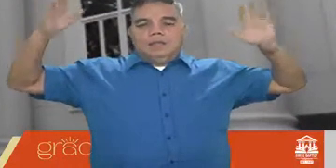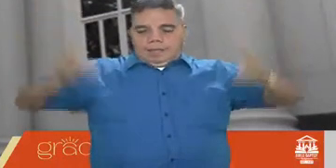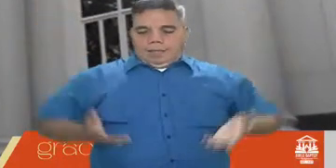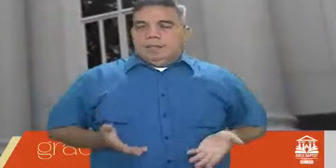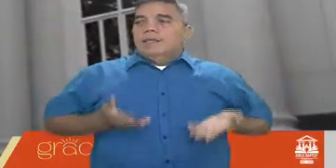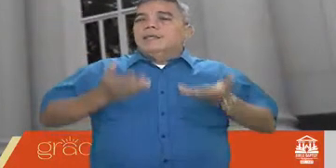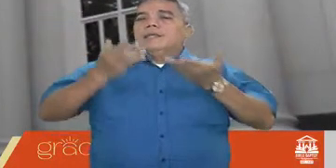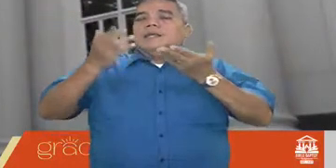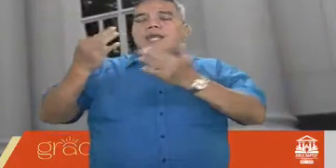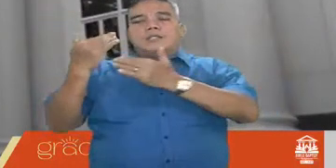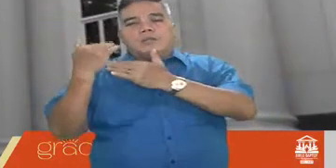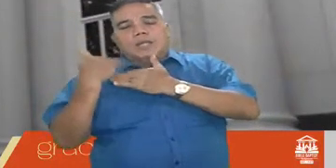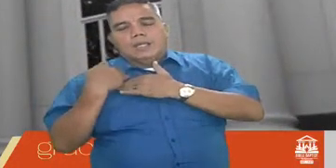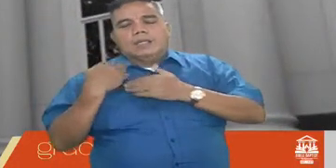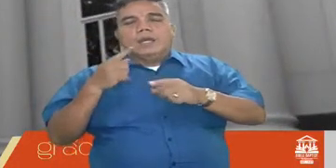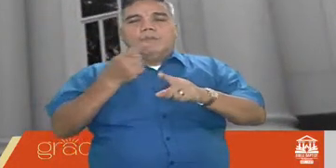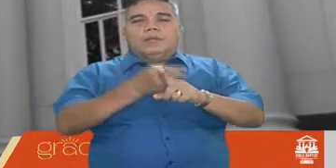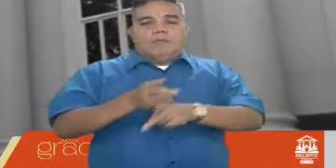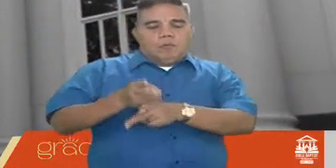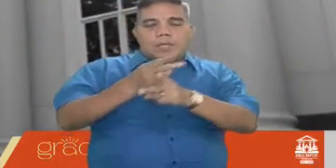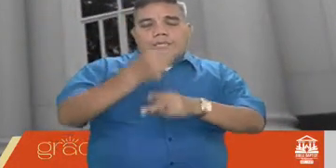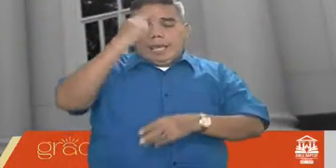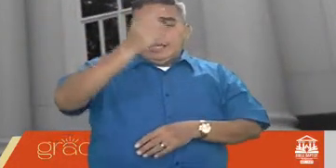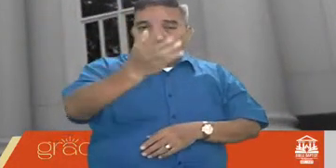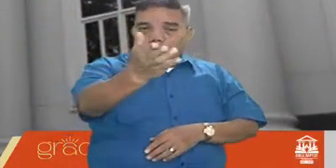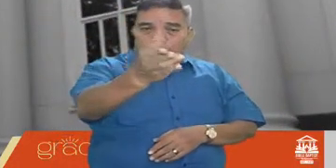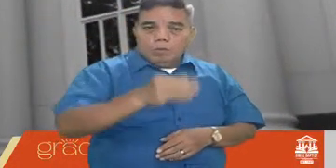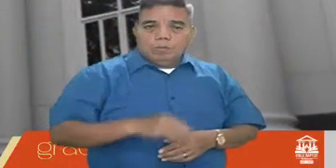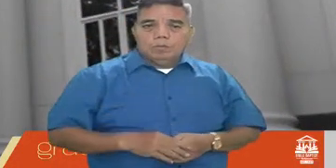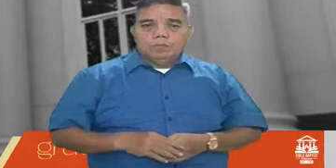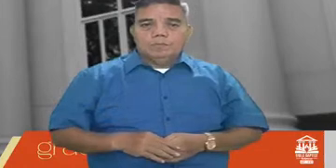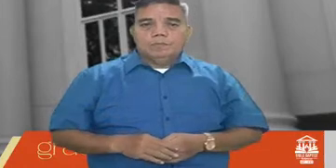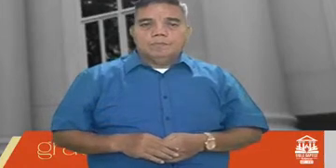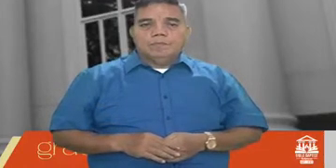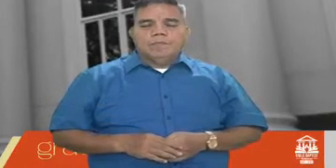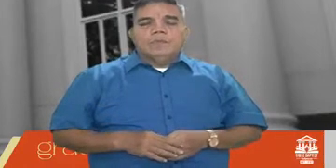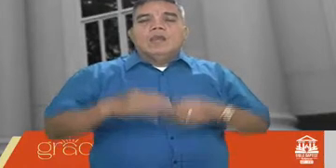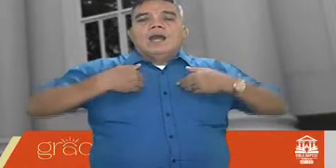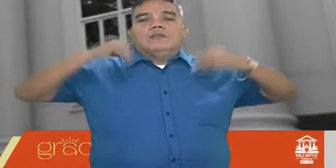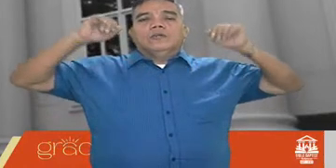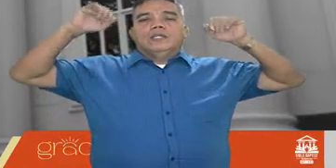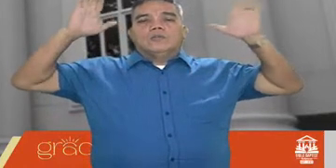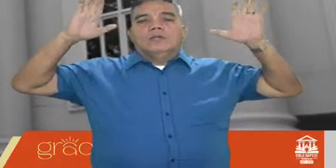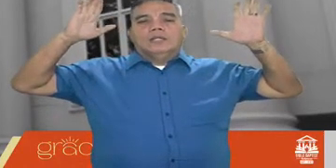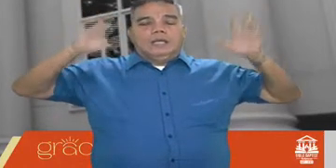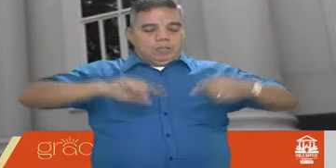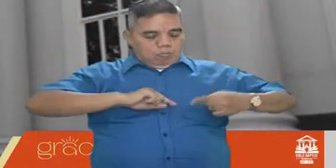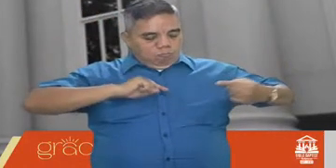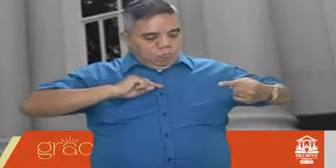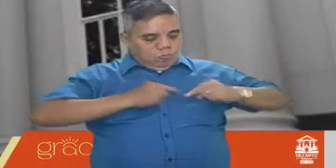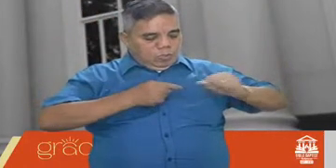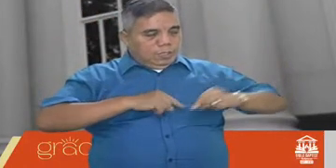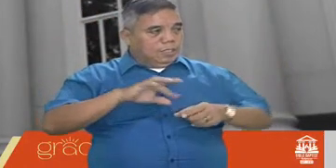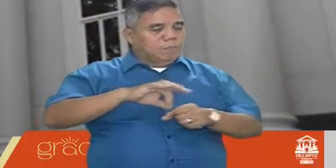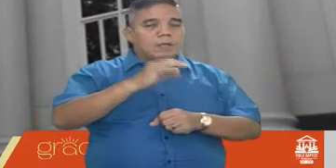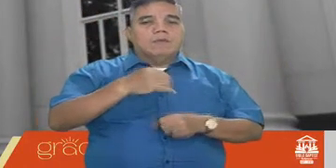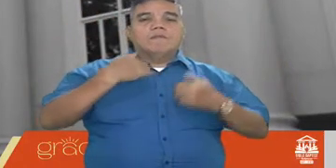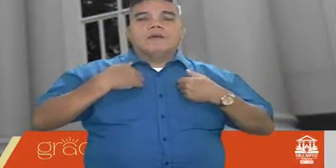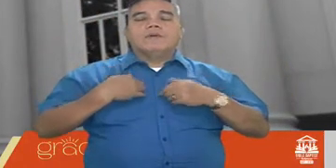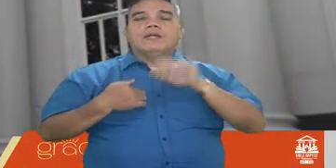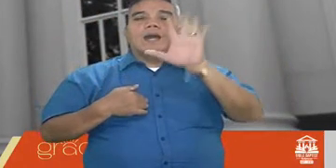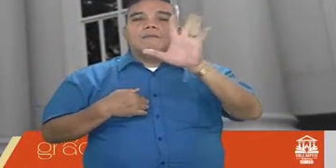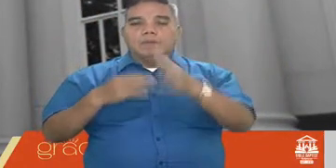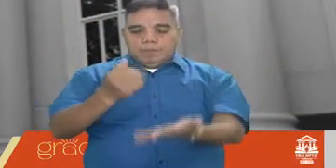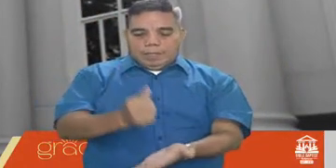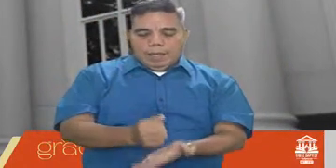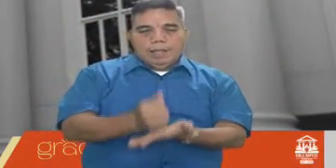Cast your burden. Cast your care upon Him for He careth for you. So atong isurrender ng atong wounded spirit and find help in